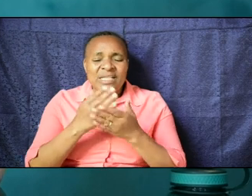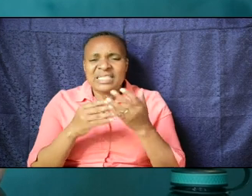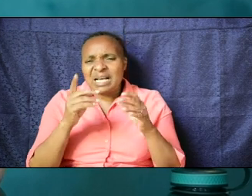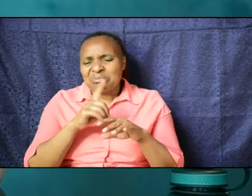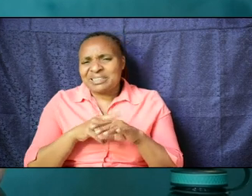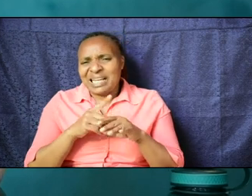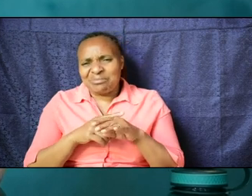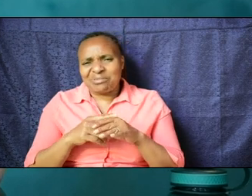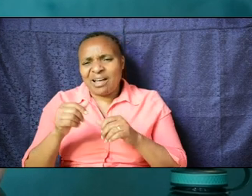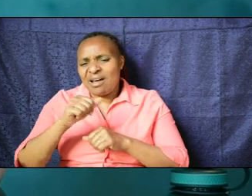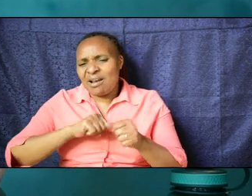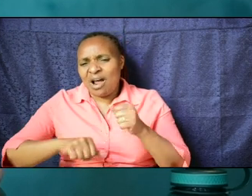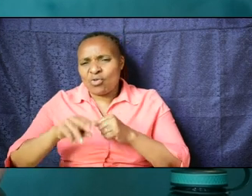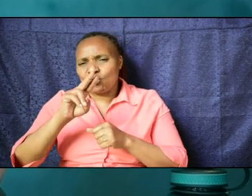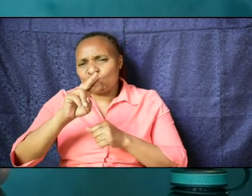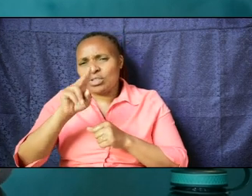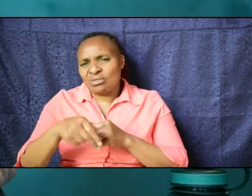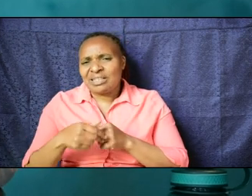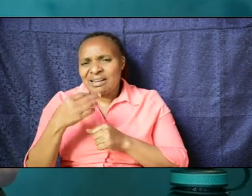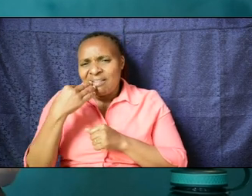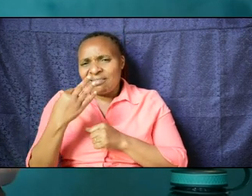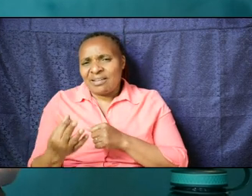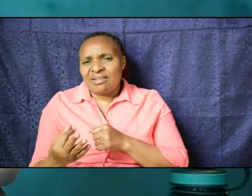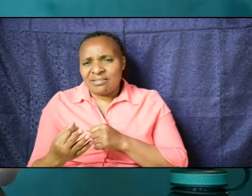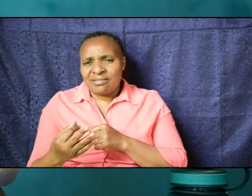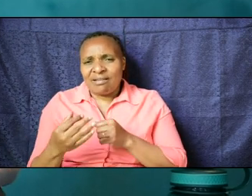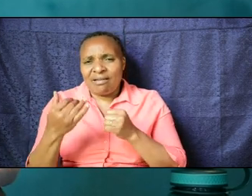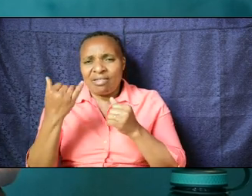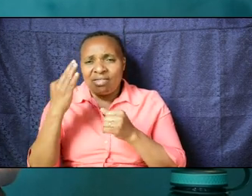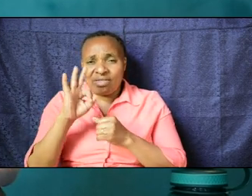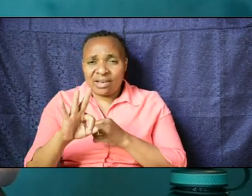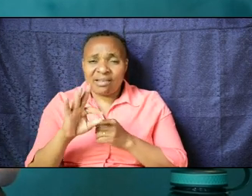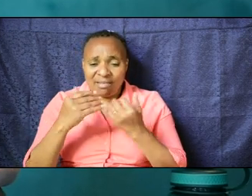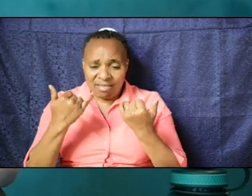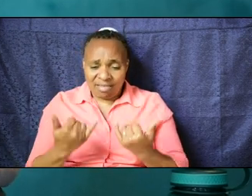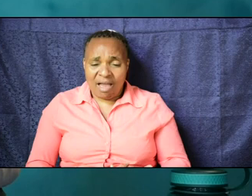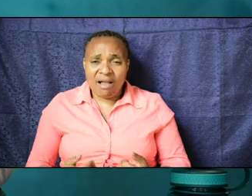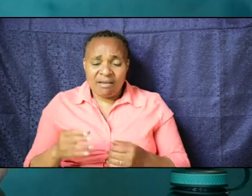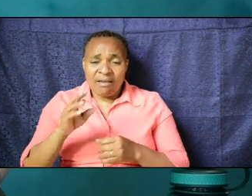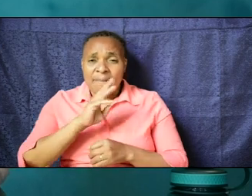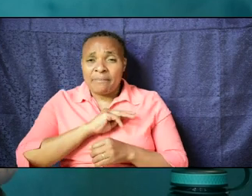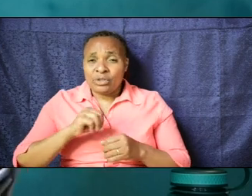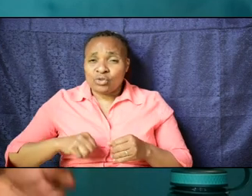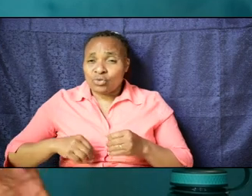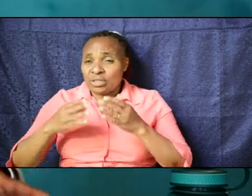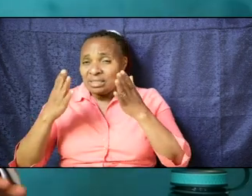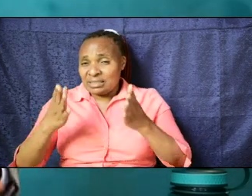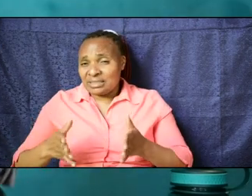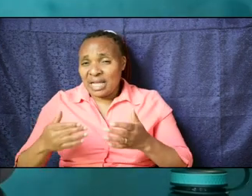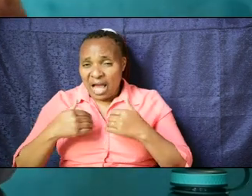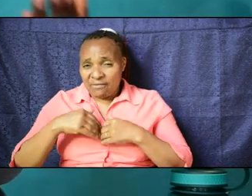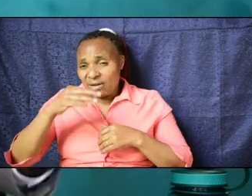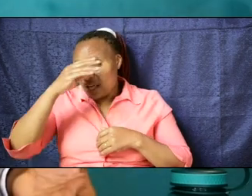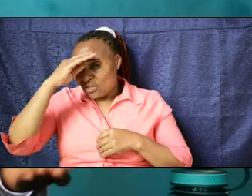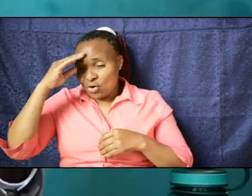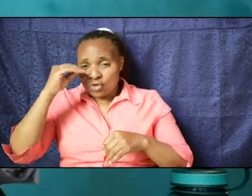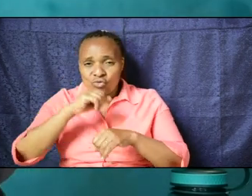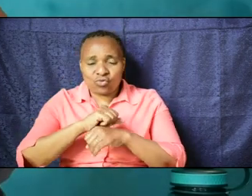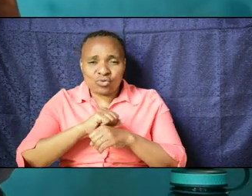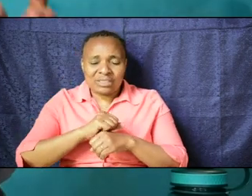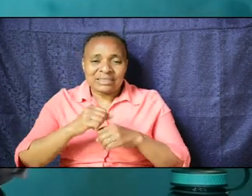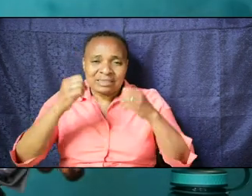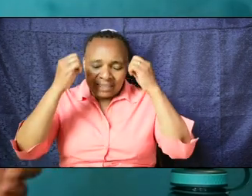sometime in around 2003, there were some three young missionaries, okay? They were in a theology school, you know, starting to